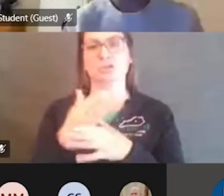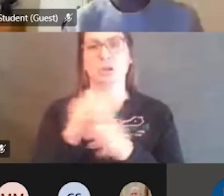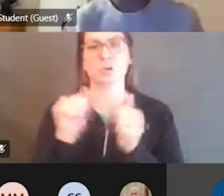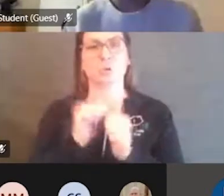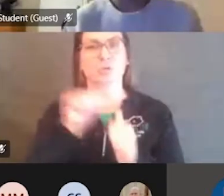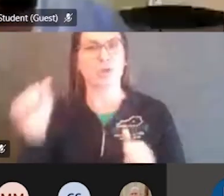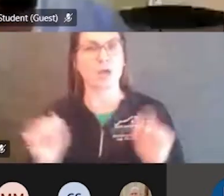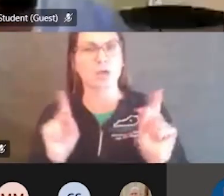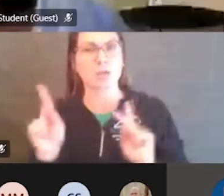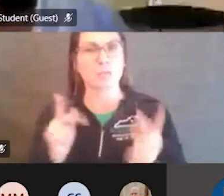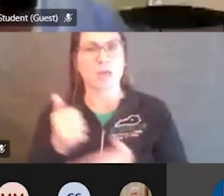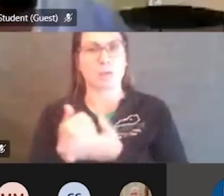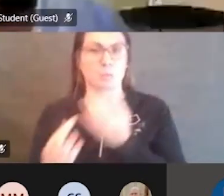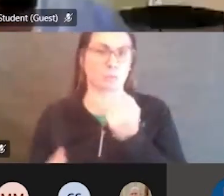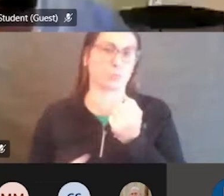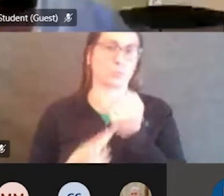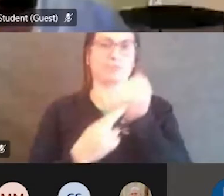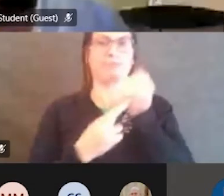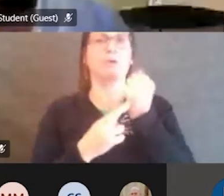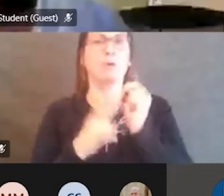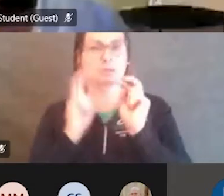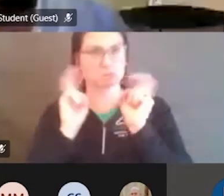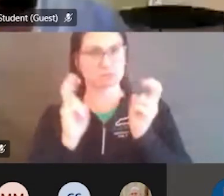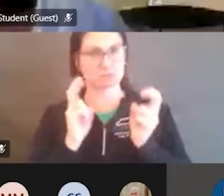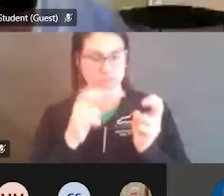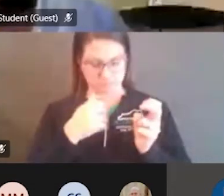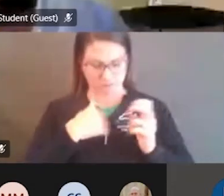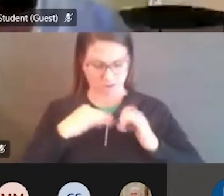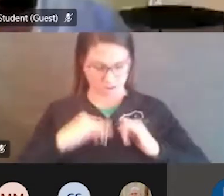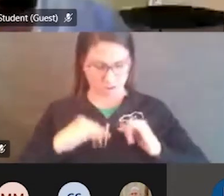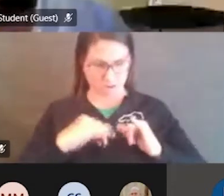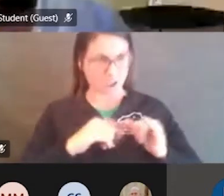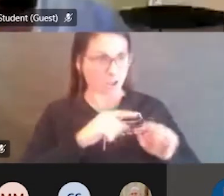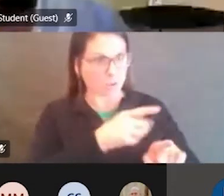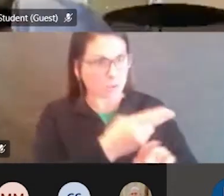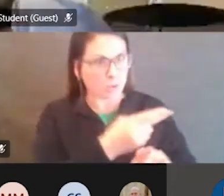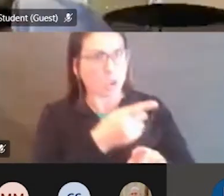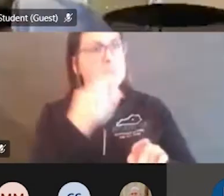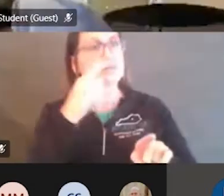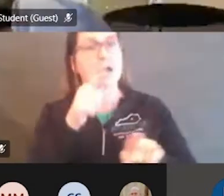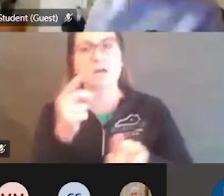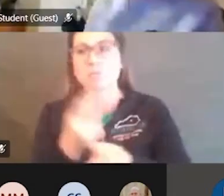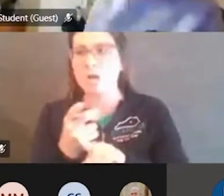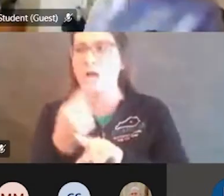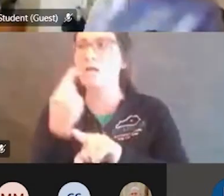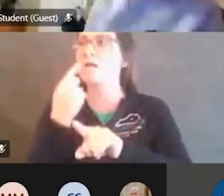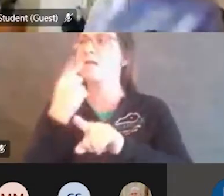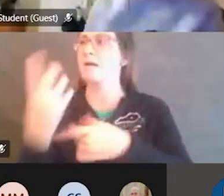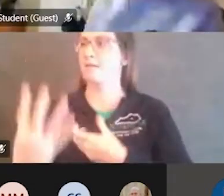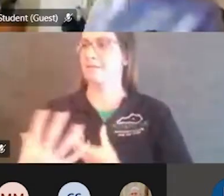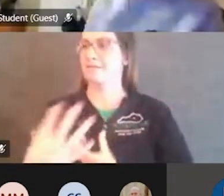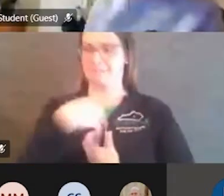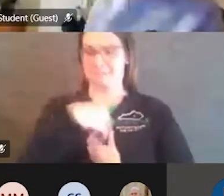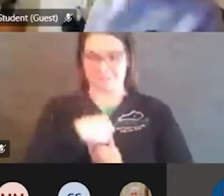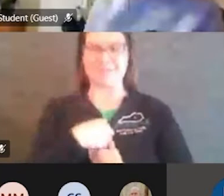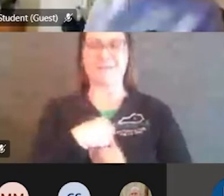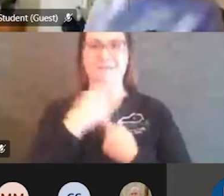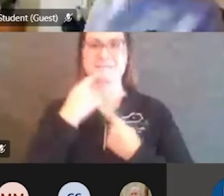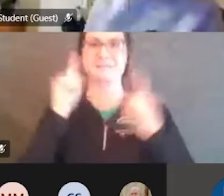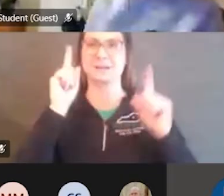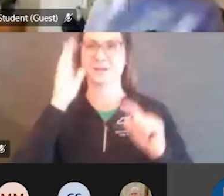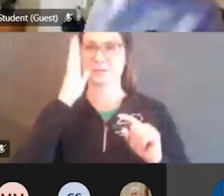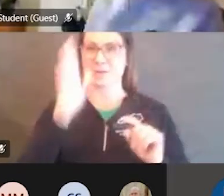even reinforce in myself utilizing those strategies. So I think it's really great to hear how the students